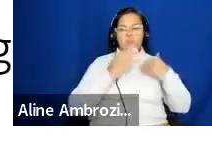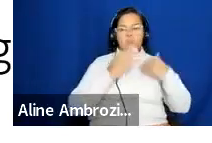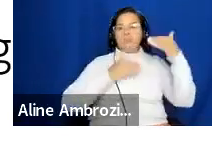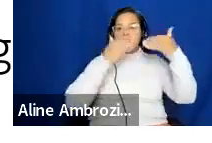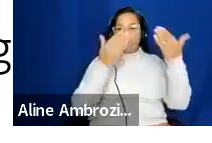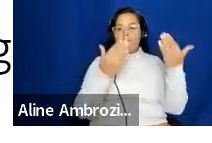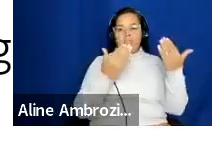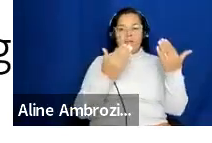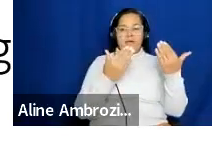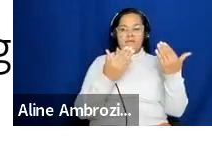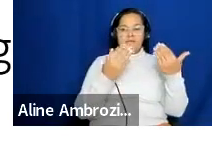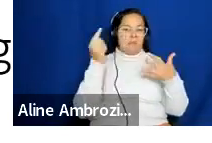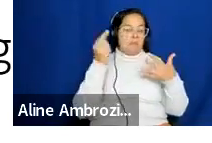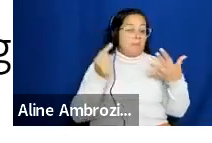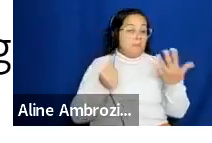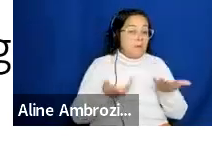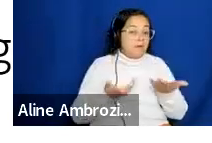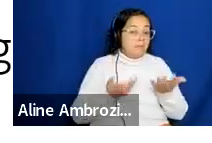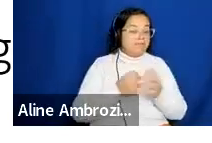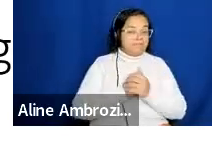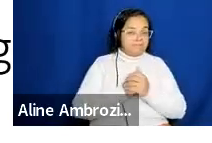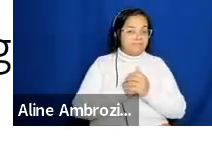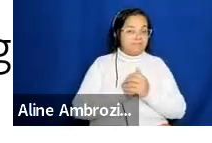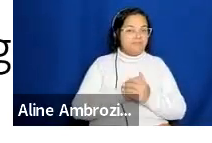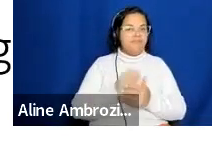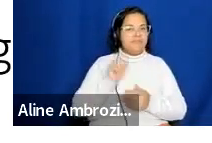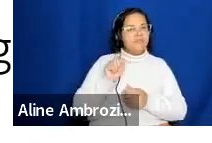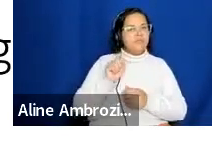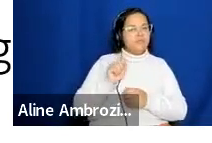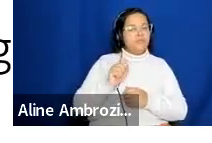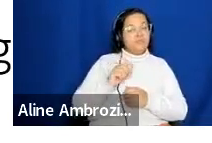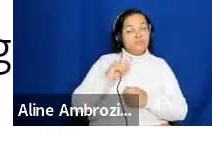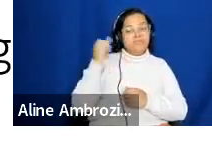this is an important one, as we'll see, an important issue, I think.